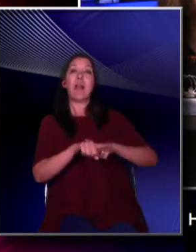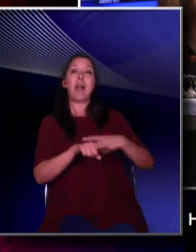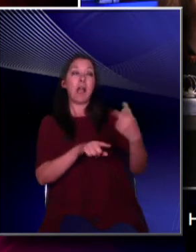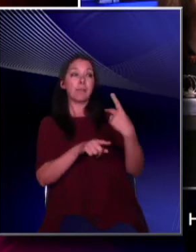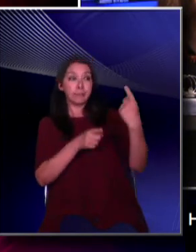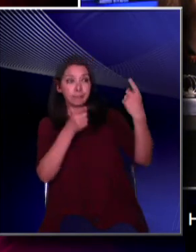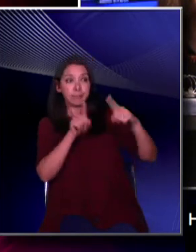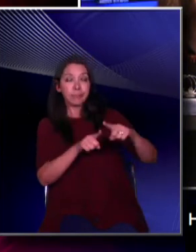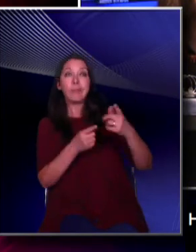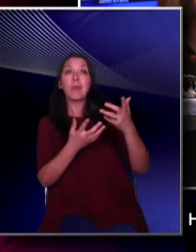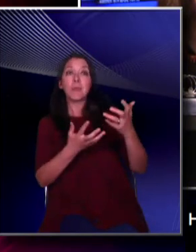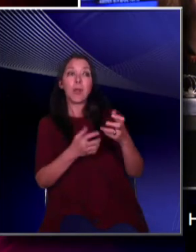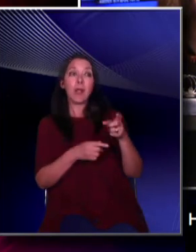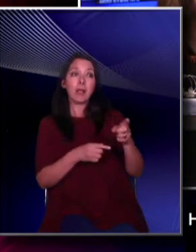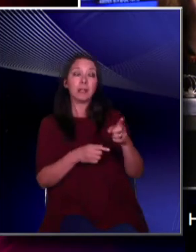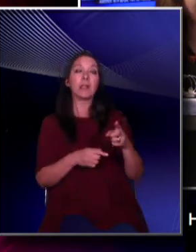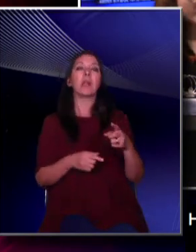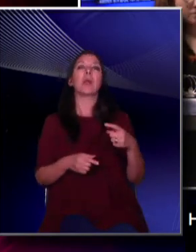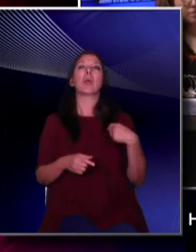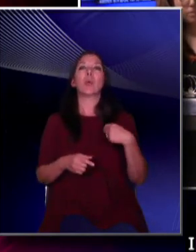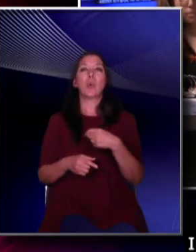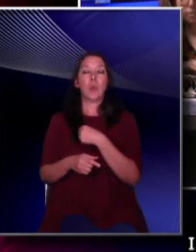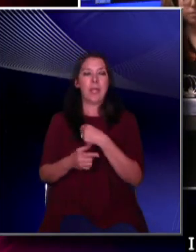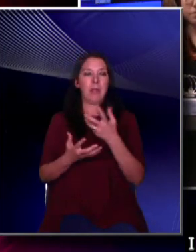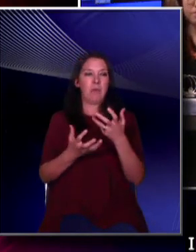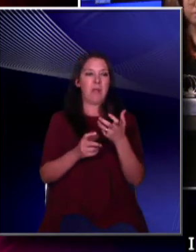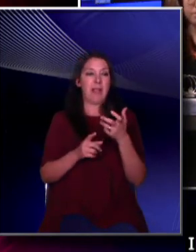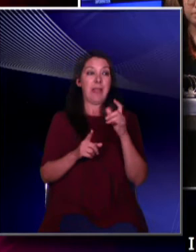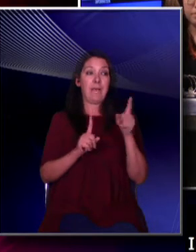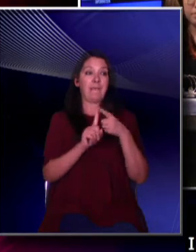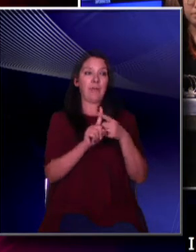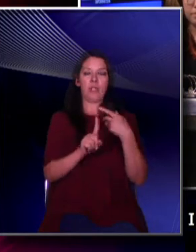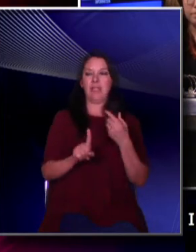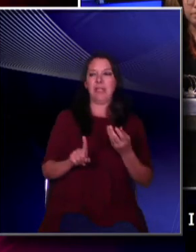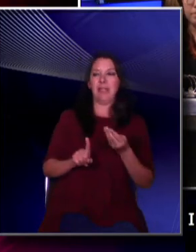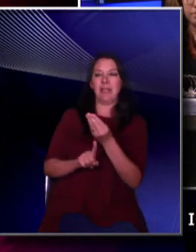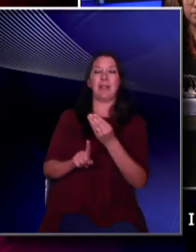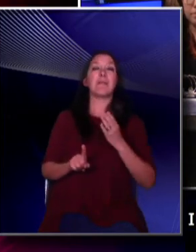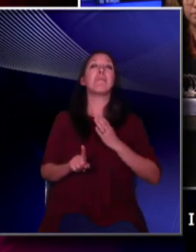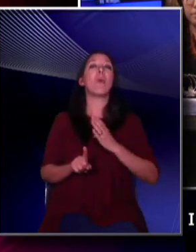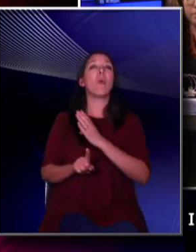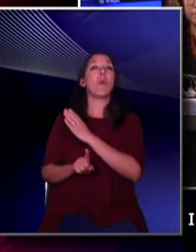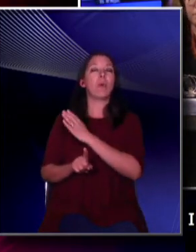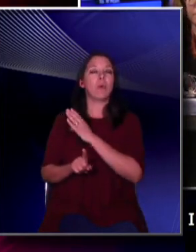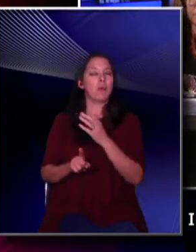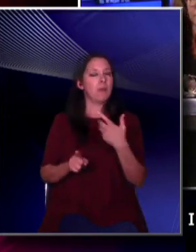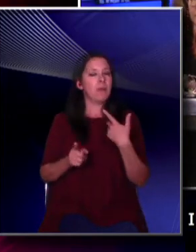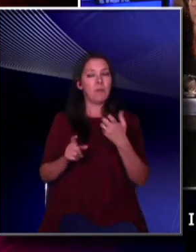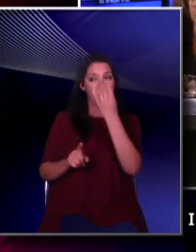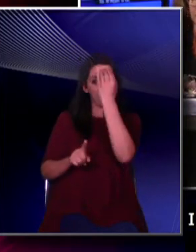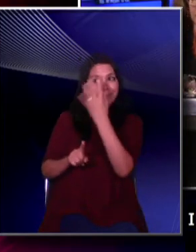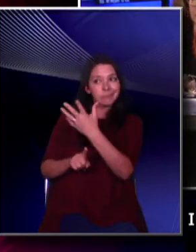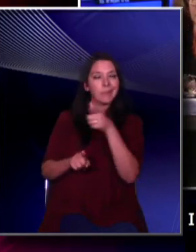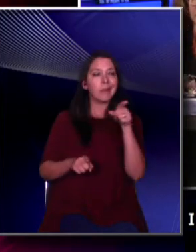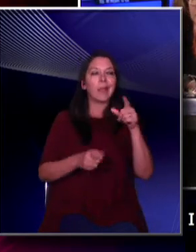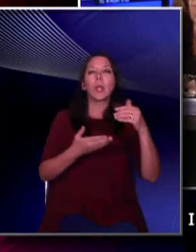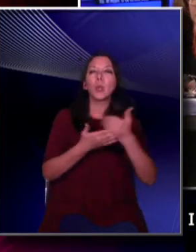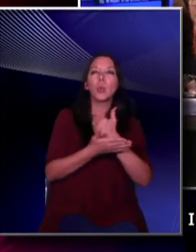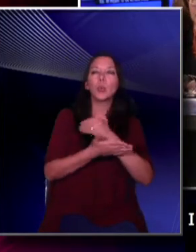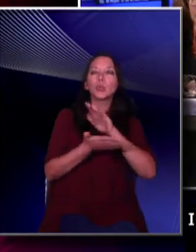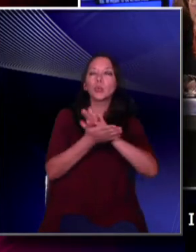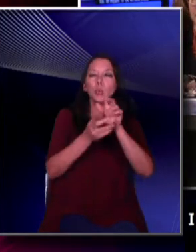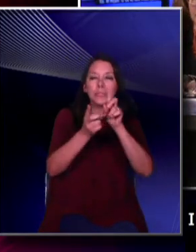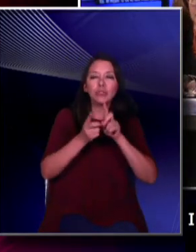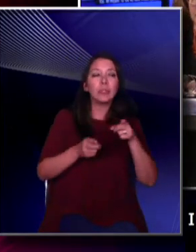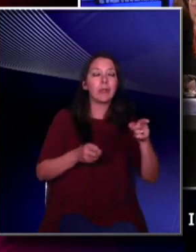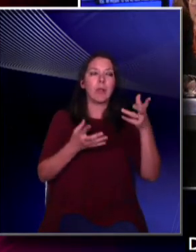that we provide that information to you. We present to you, we have a new school district who wants to have an